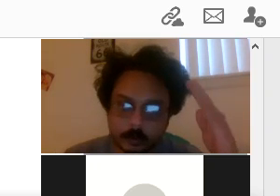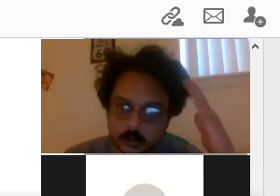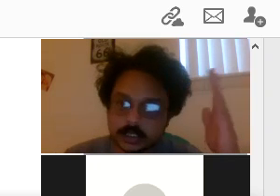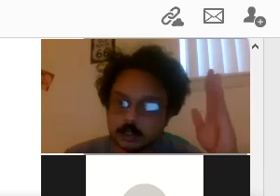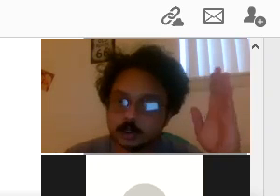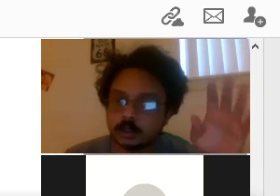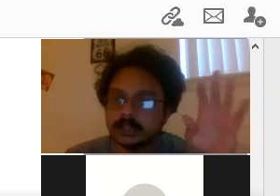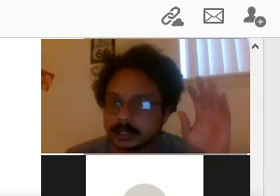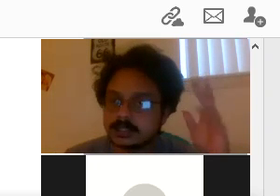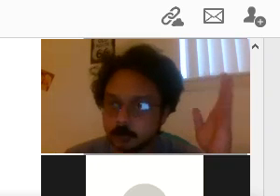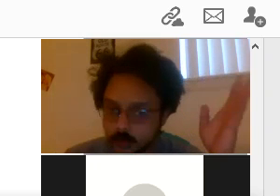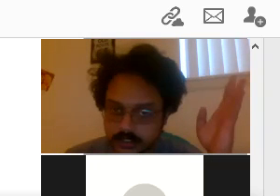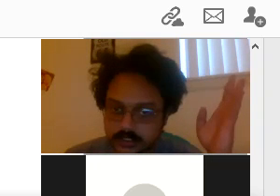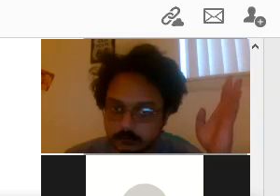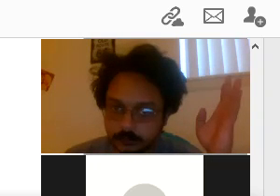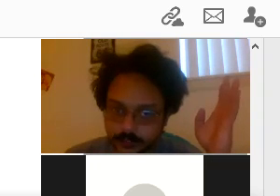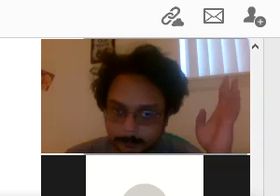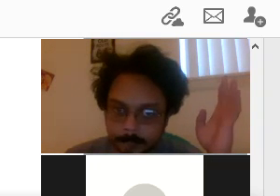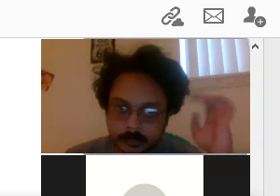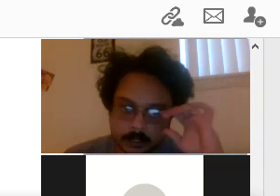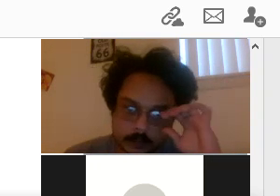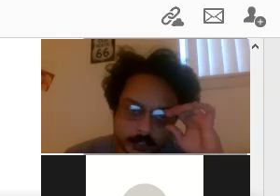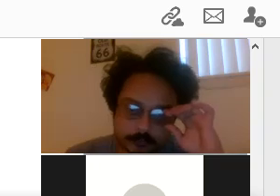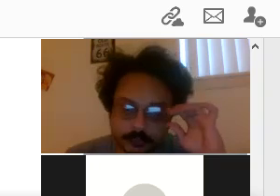but we also need to show that there is some constants involved